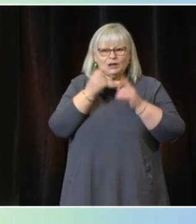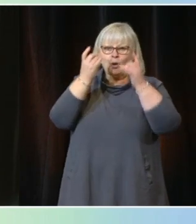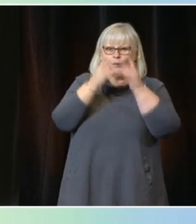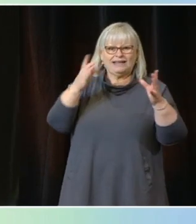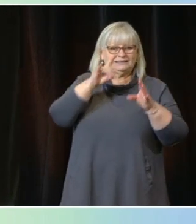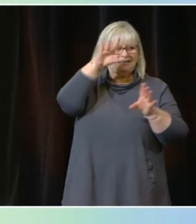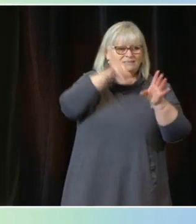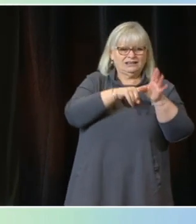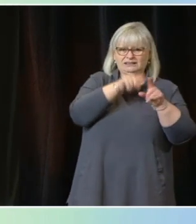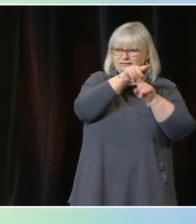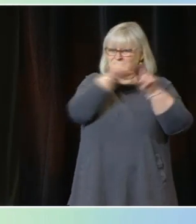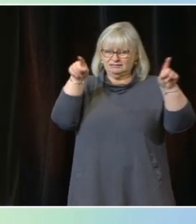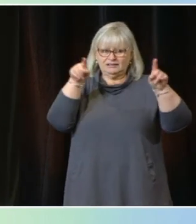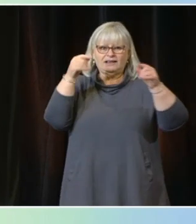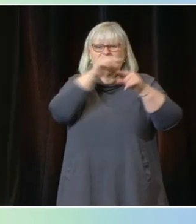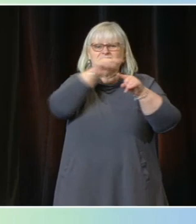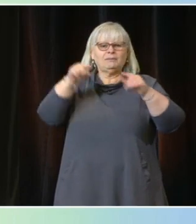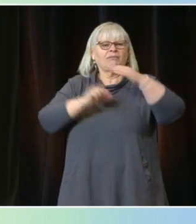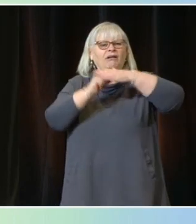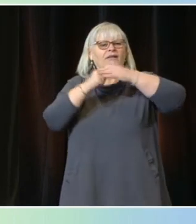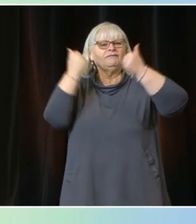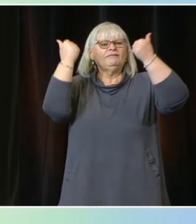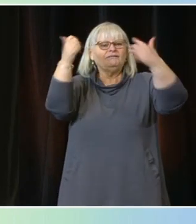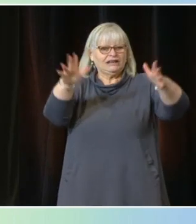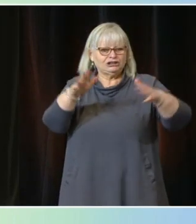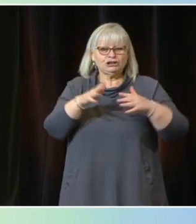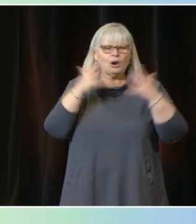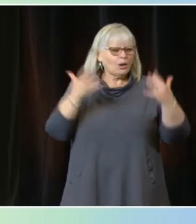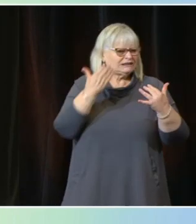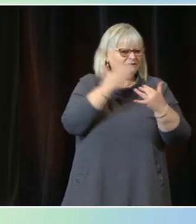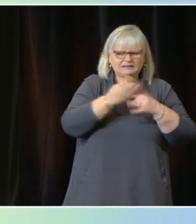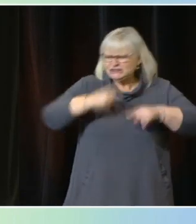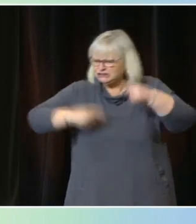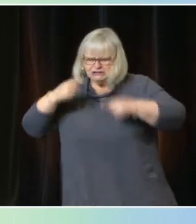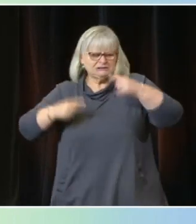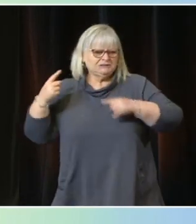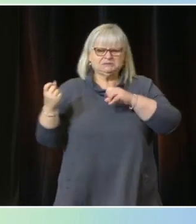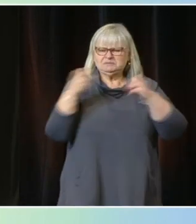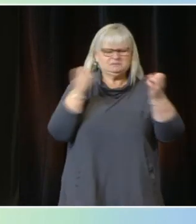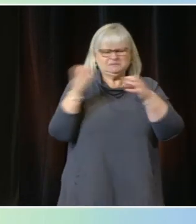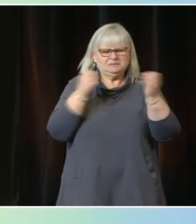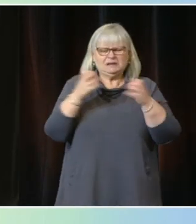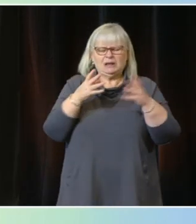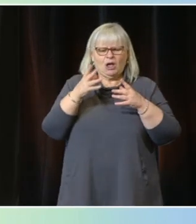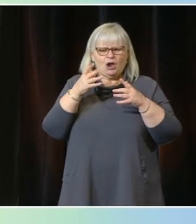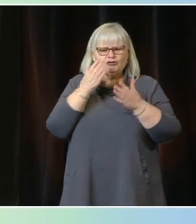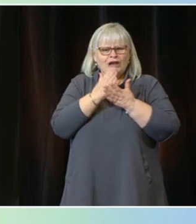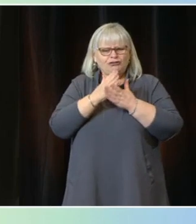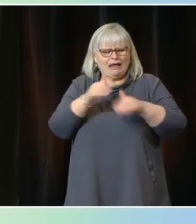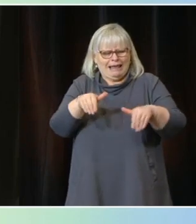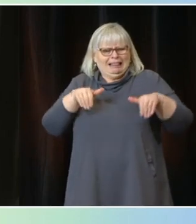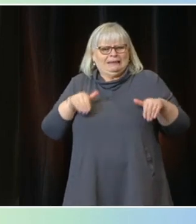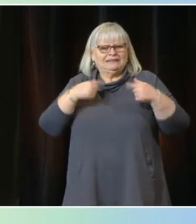decade of unnecessary conflict and needless division which has held us back this Summit